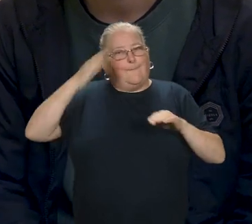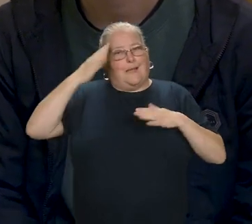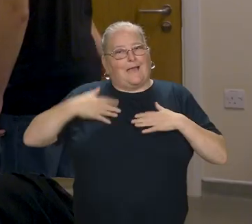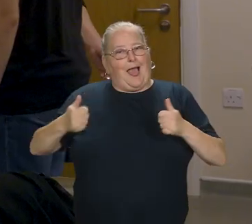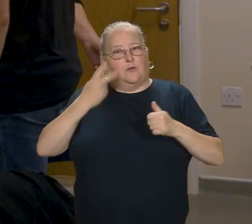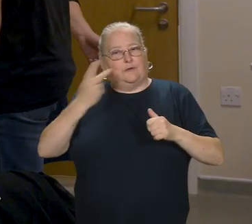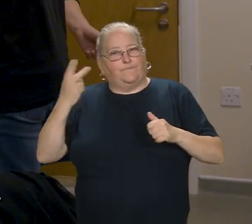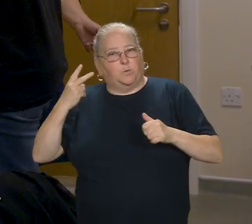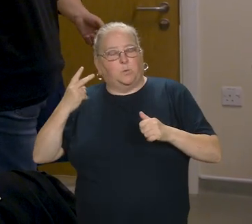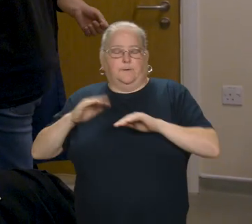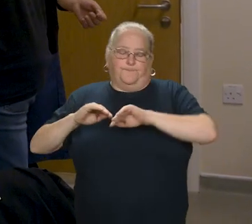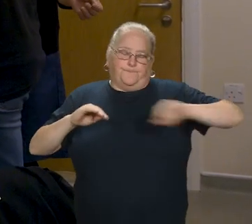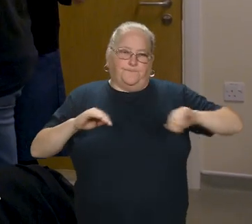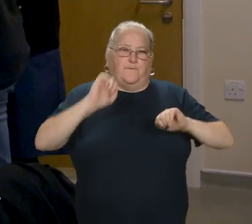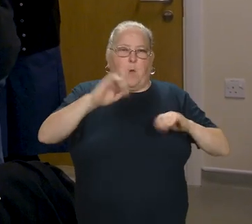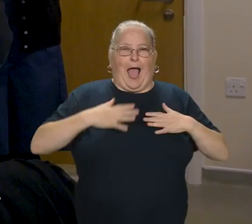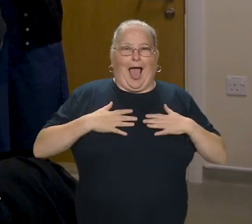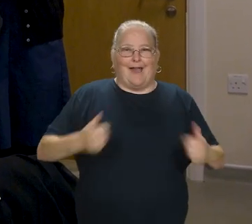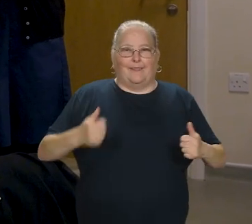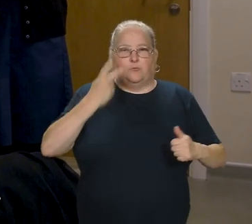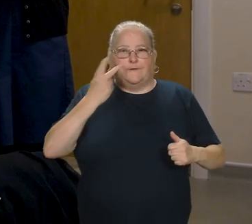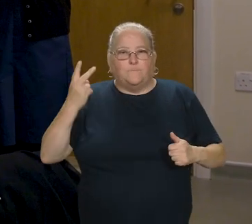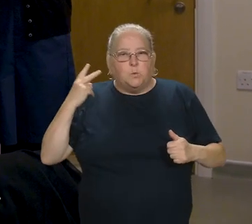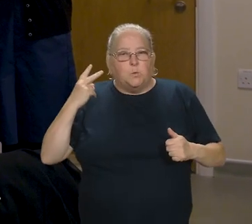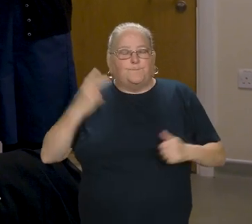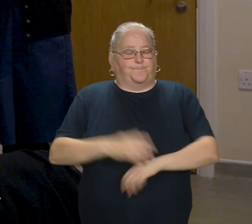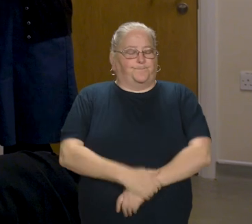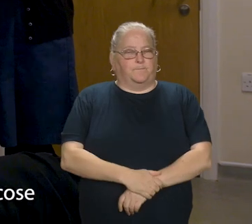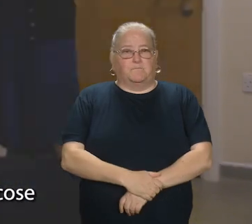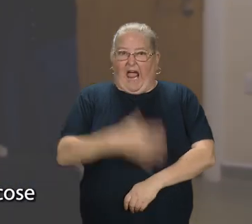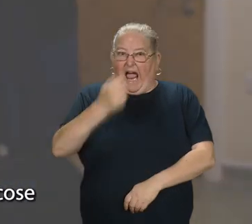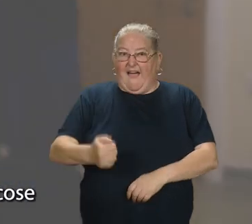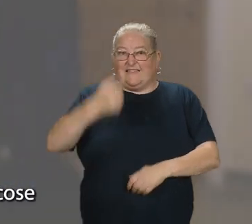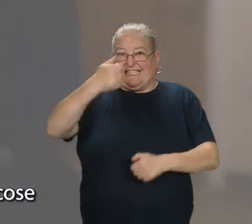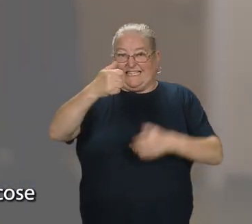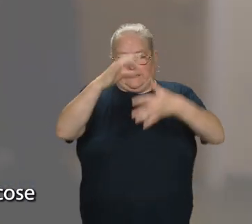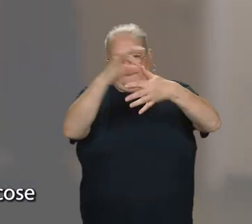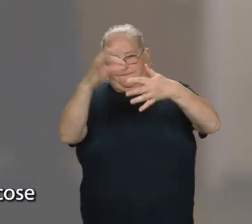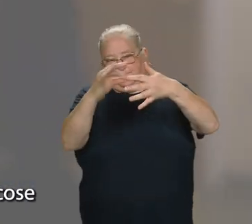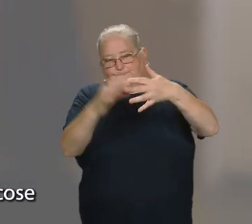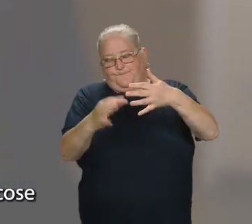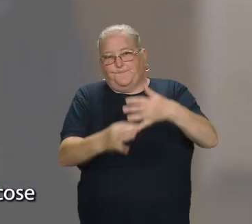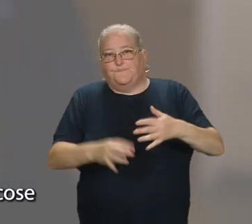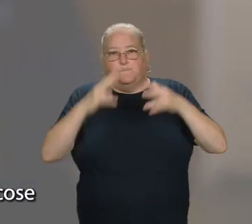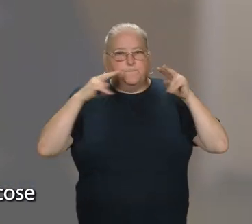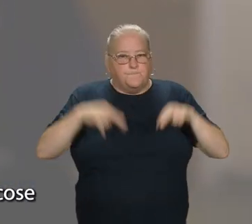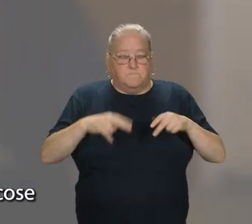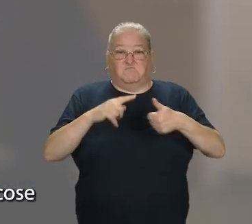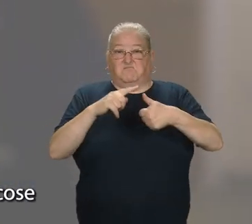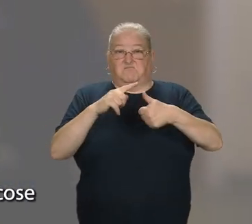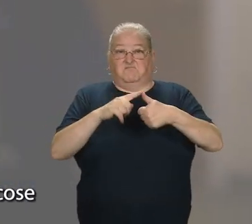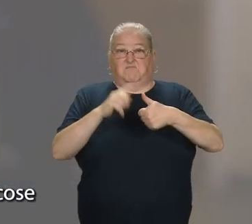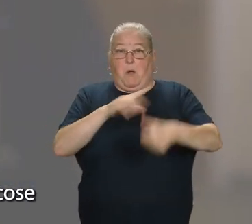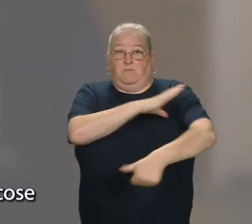review. There are six elements to the annual physical health check. They are blood pressure, height and